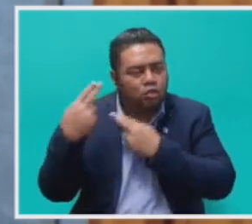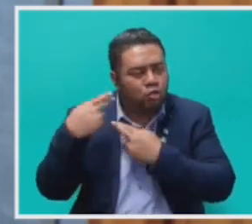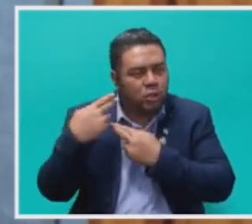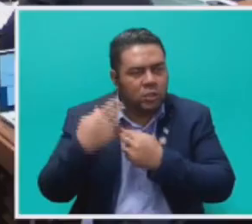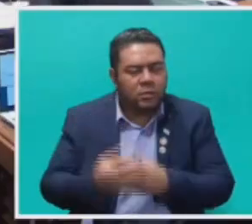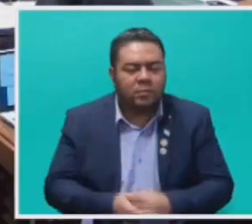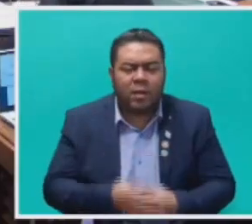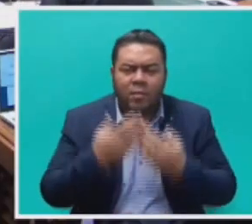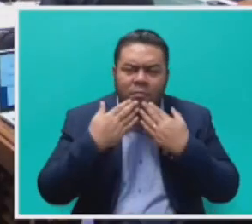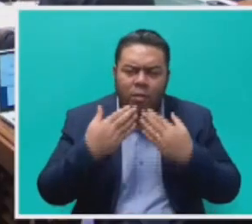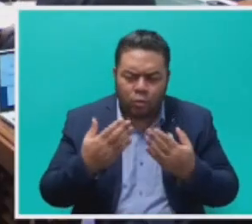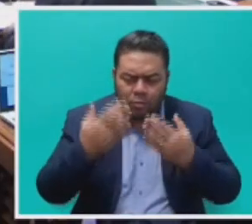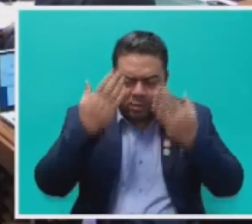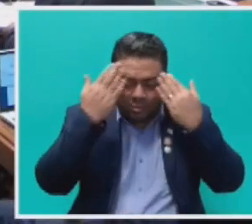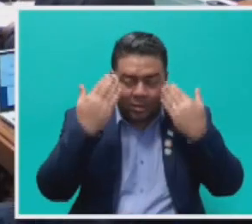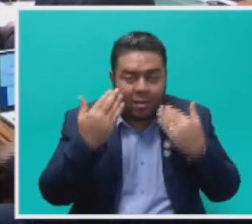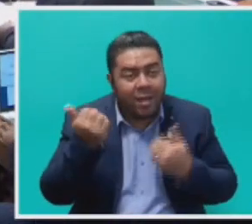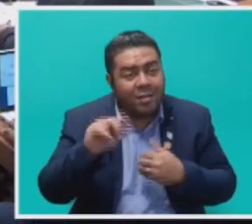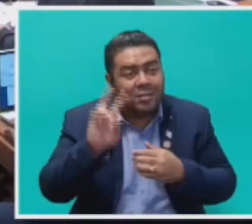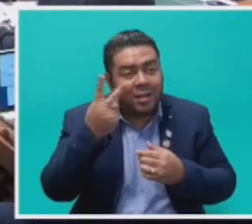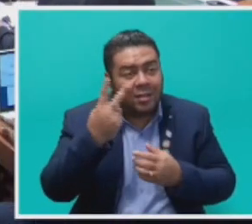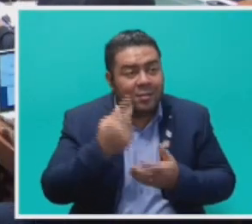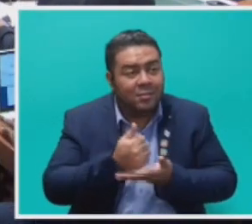Speaker. Thank you. Is there a seconder?